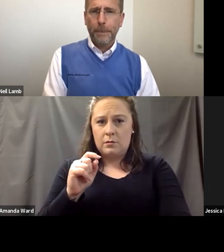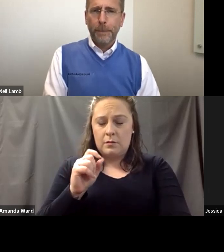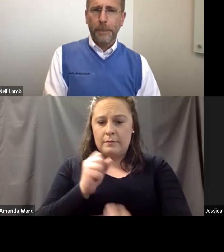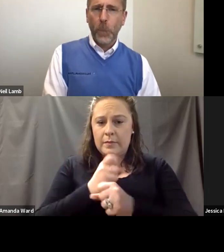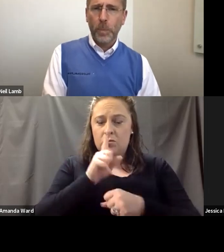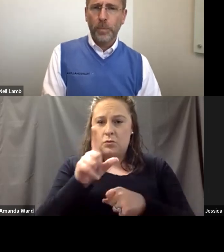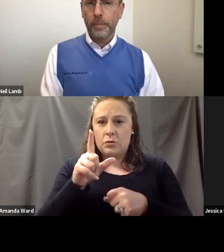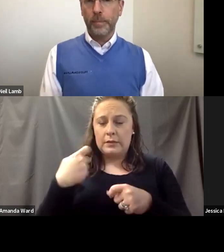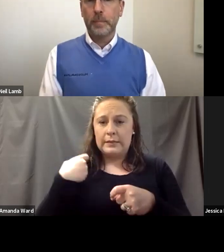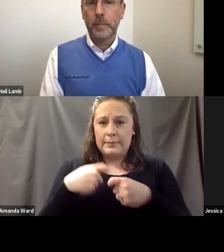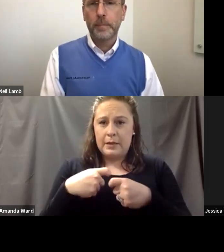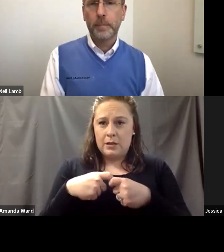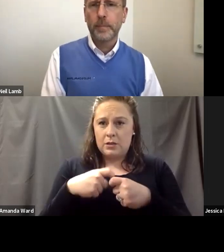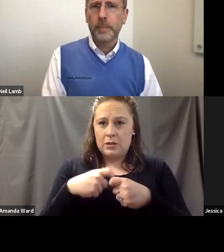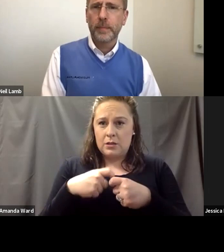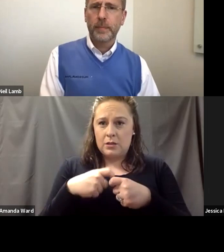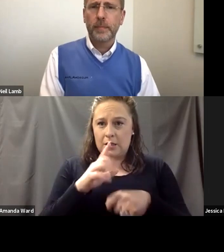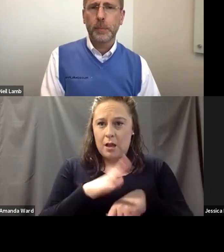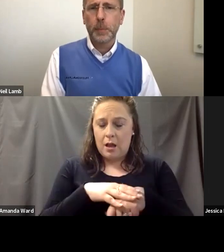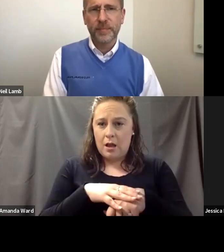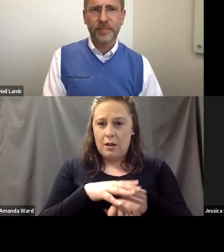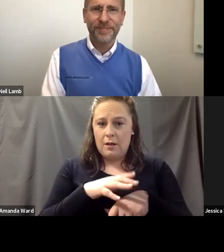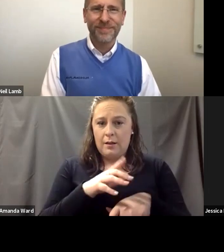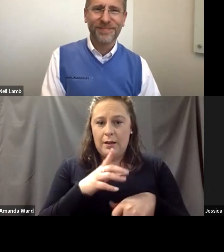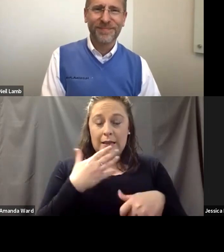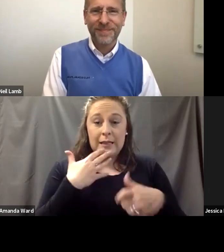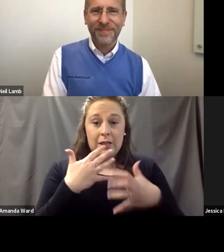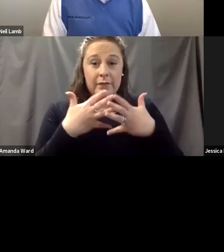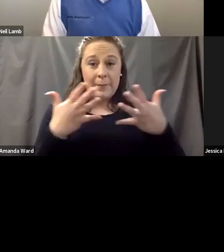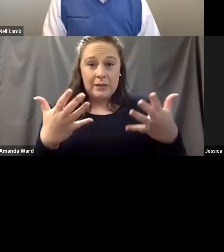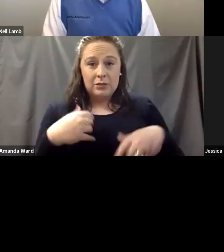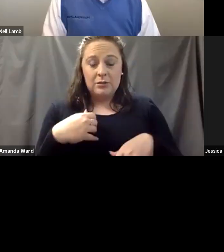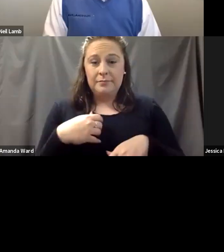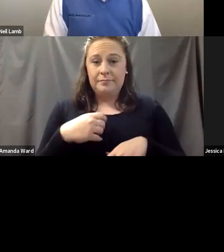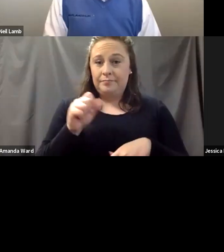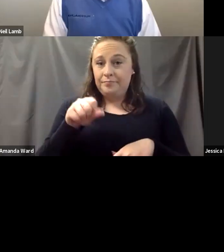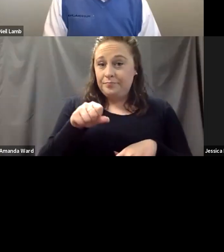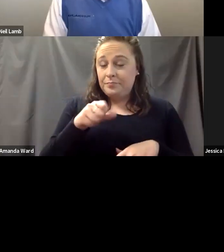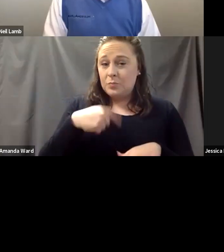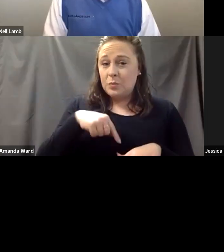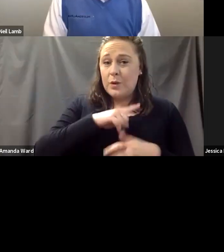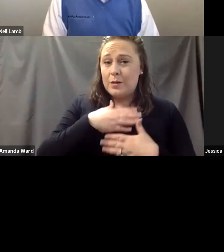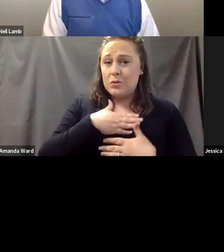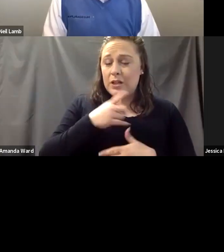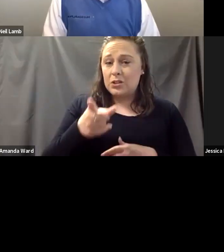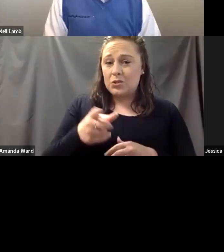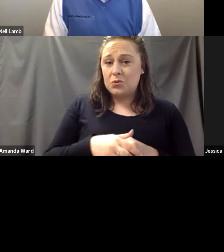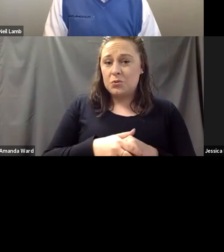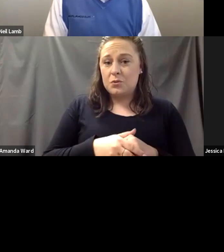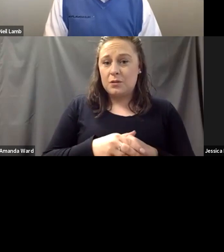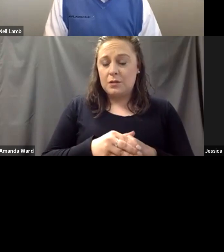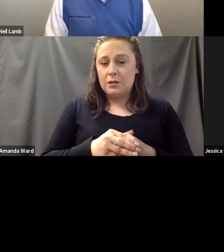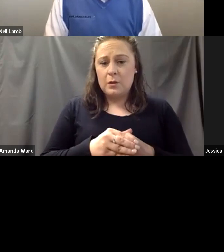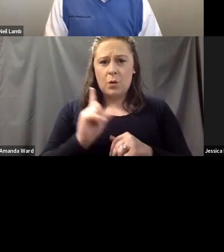interpretation is on. Thank you very much. Thank you. Appreciate it. All right. Yes, we appreciate you. All right. Where's